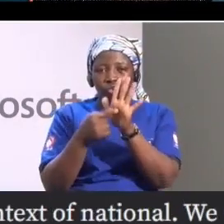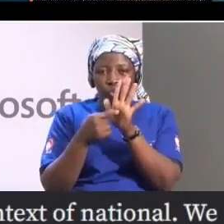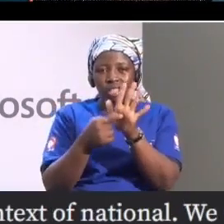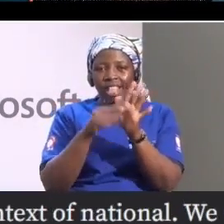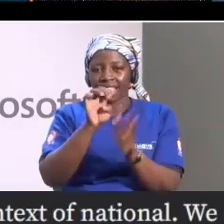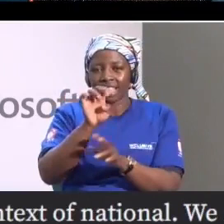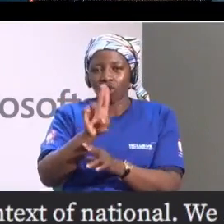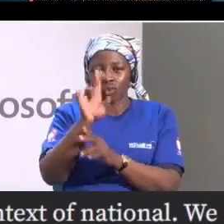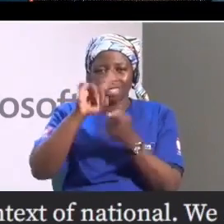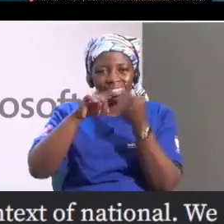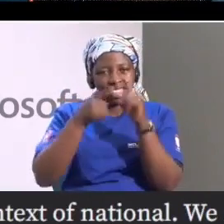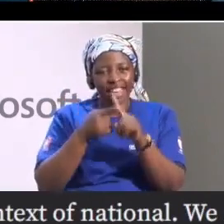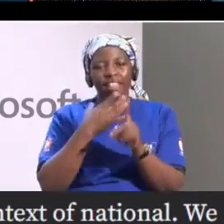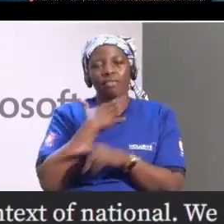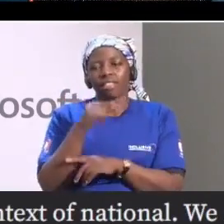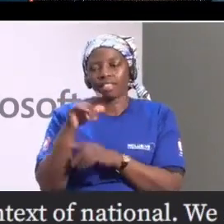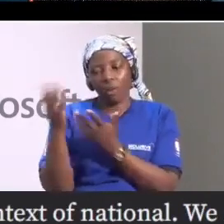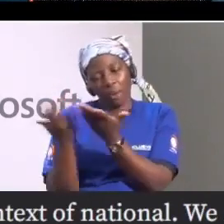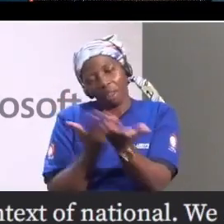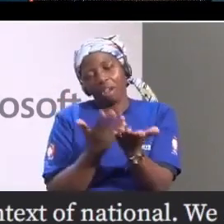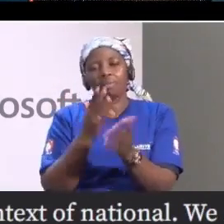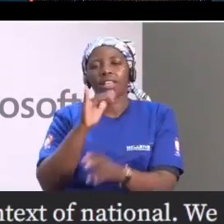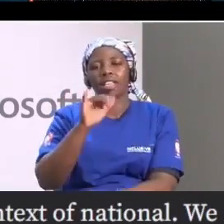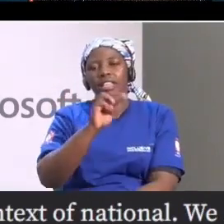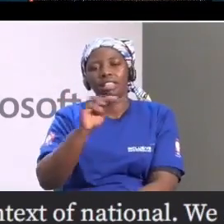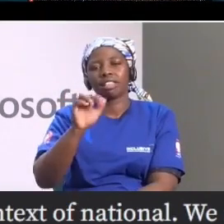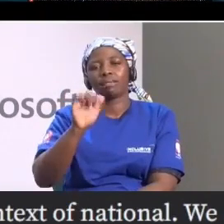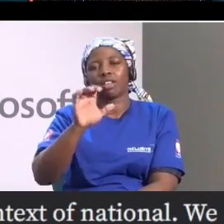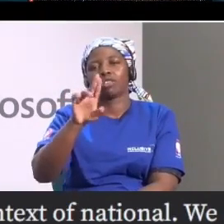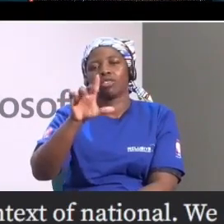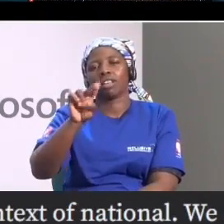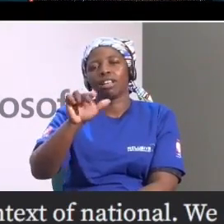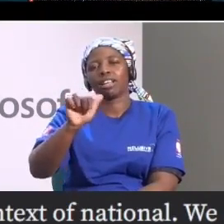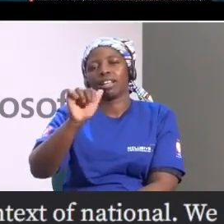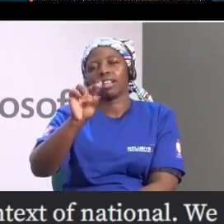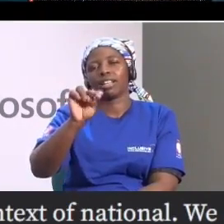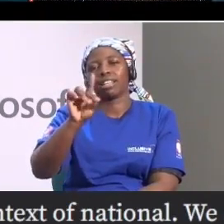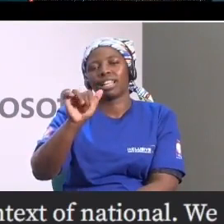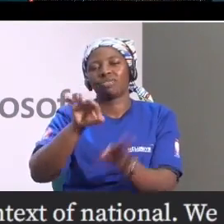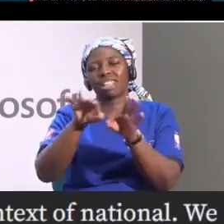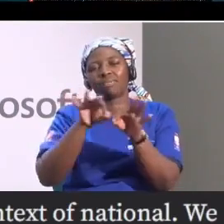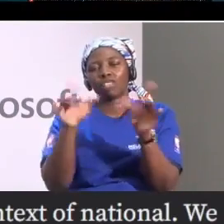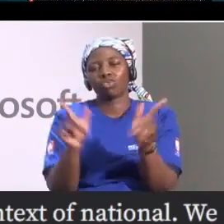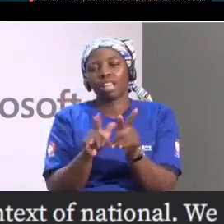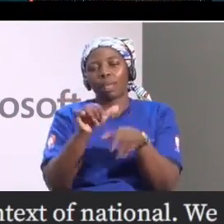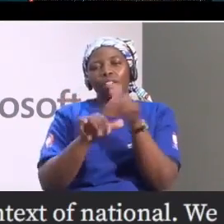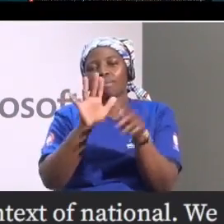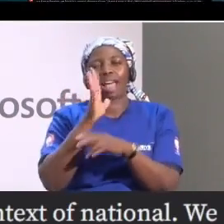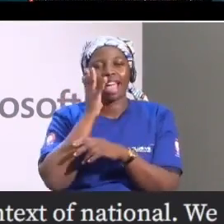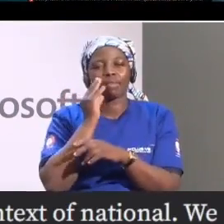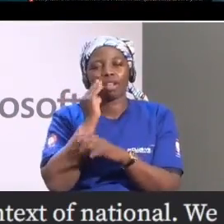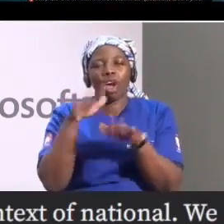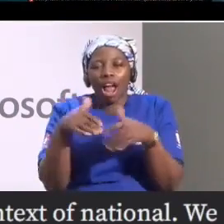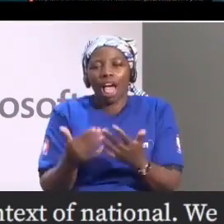the EU standard. So I would like to welcome Immaculada to give us a brief on her experience on how this standard has been taken